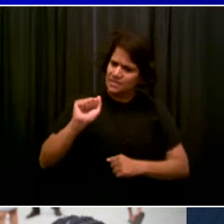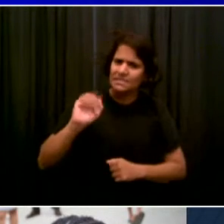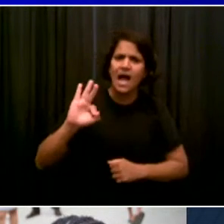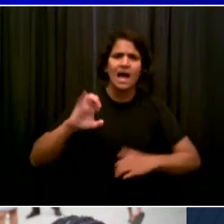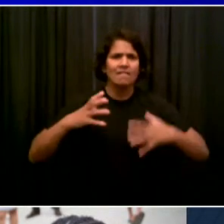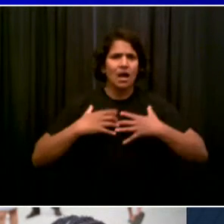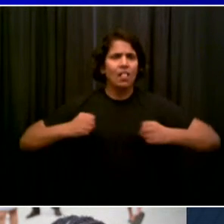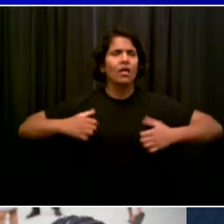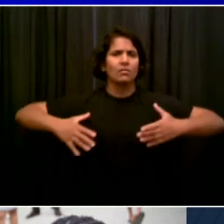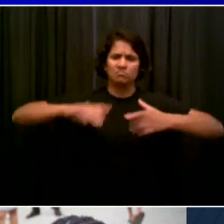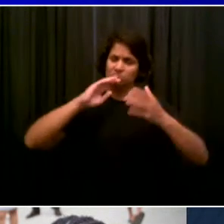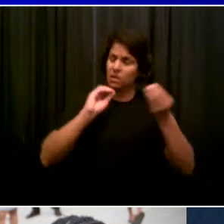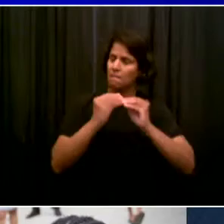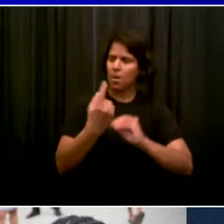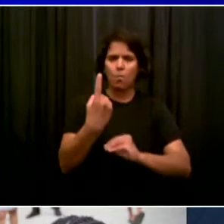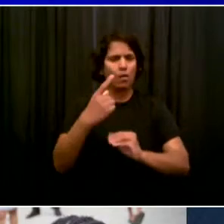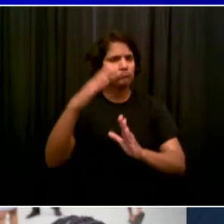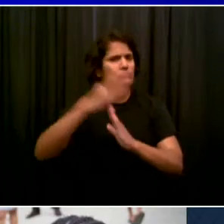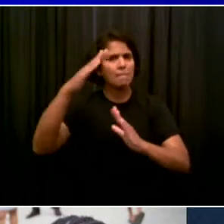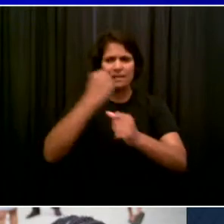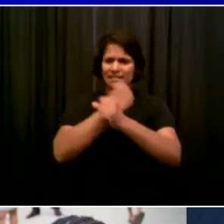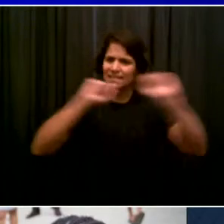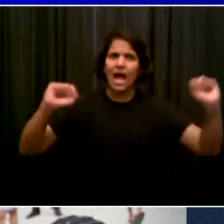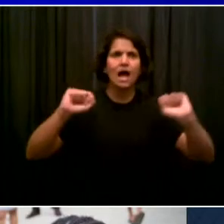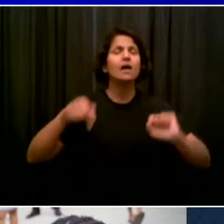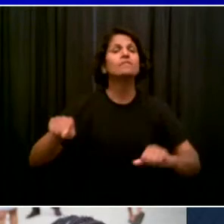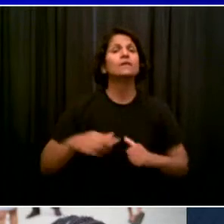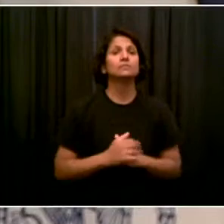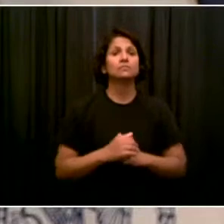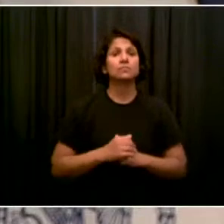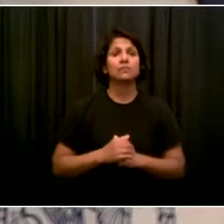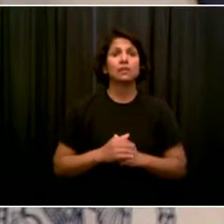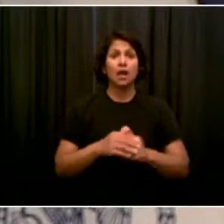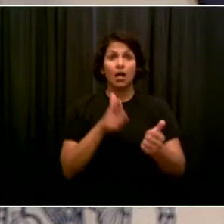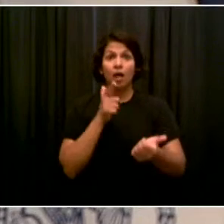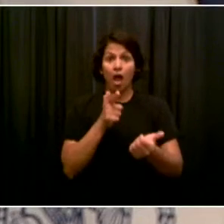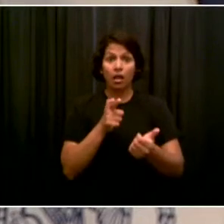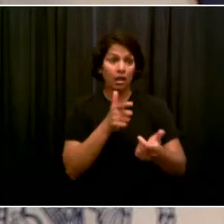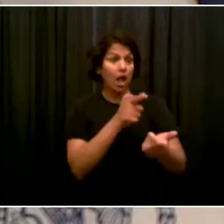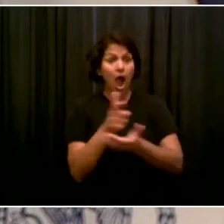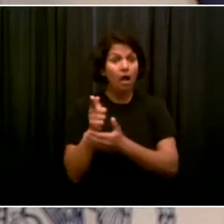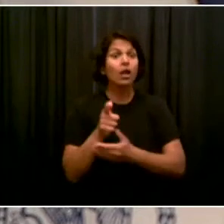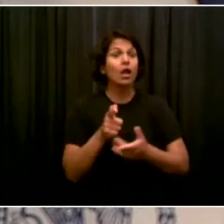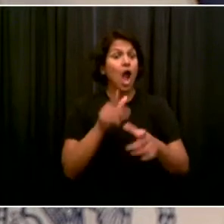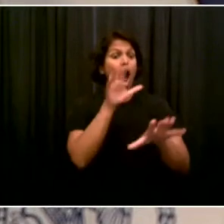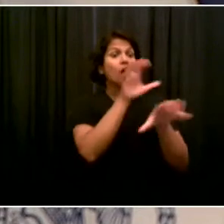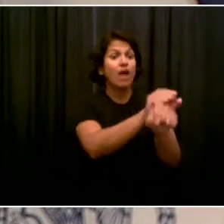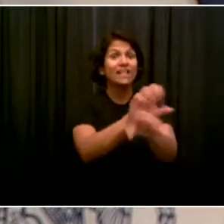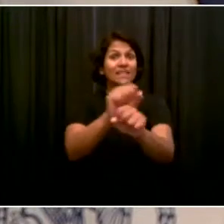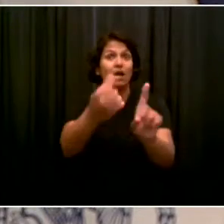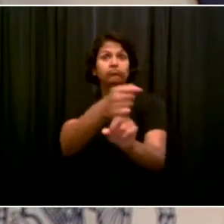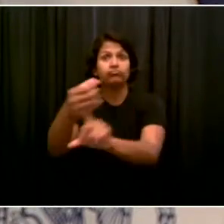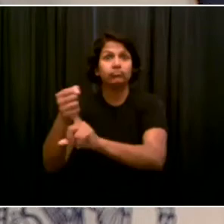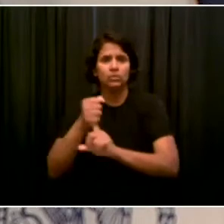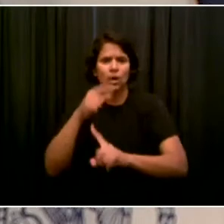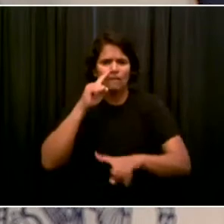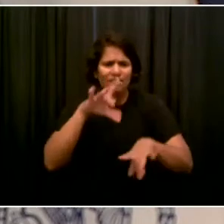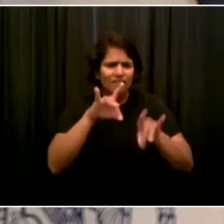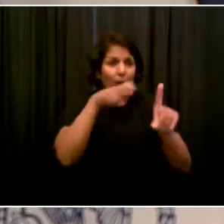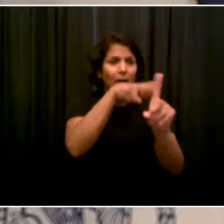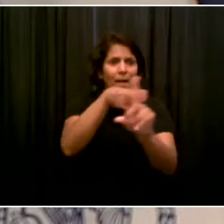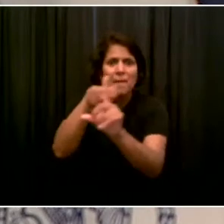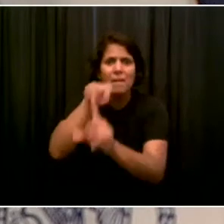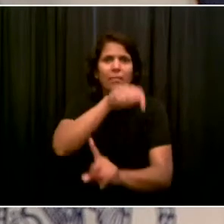years, with growing cooperation between police and community, with more and more gang takedowns. You're going to see this before